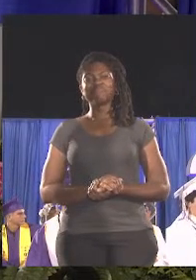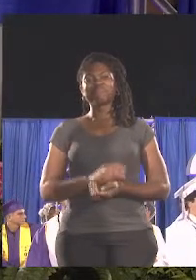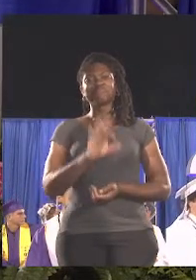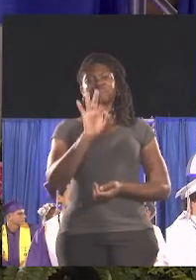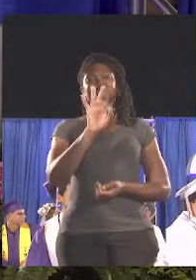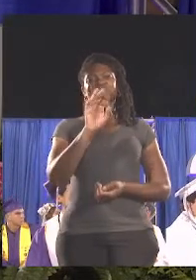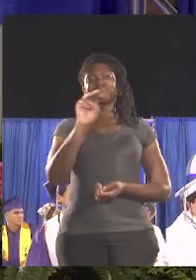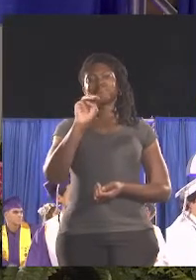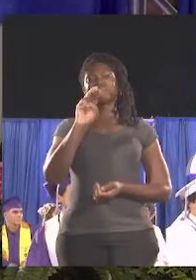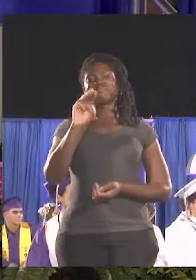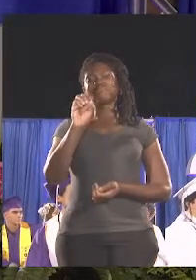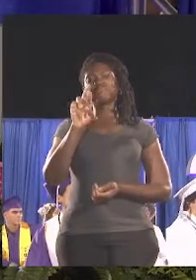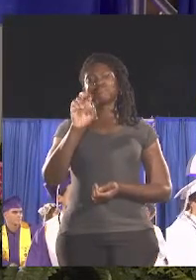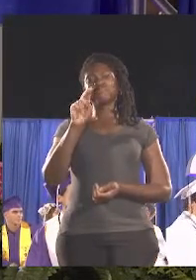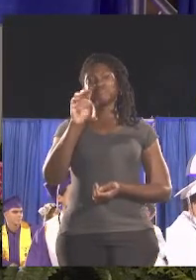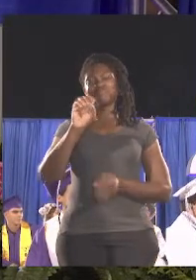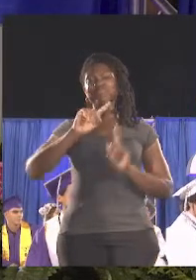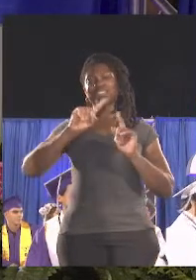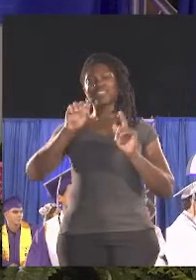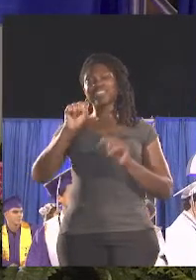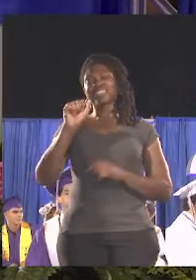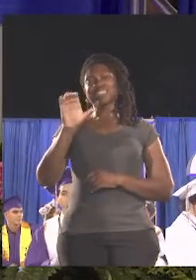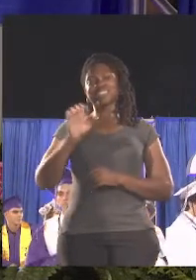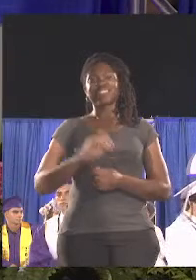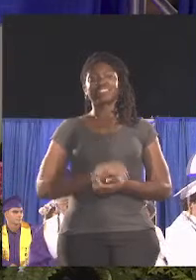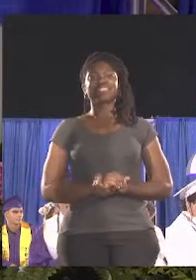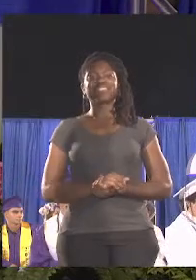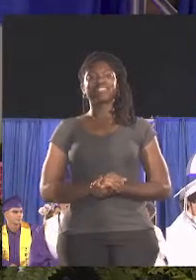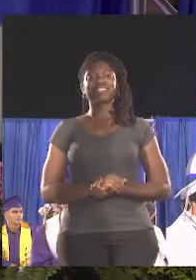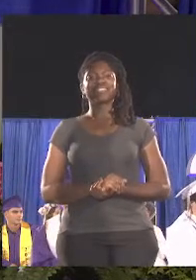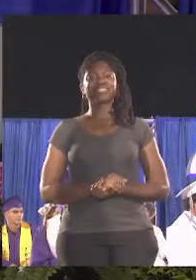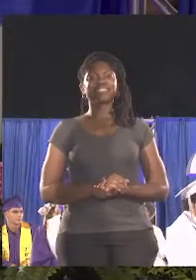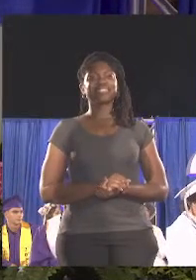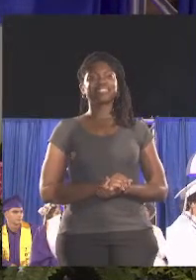Francisco M. Moreno, San Antonio College.